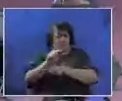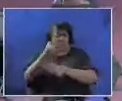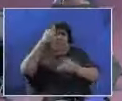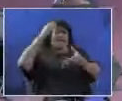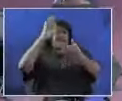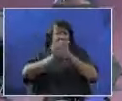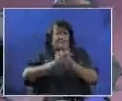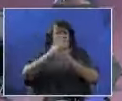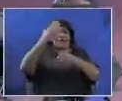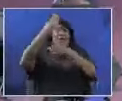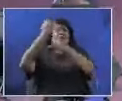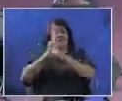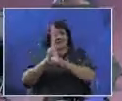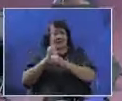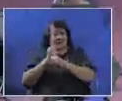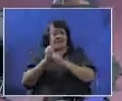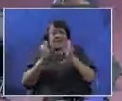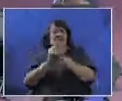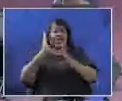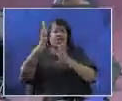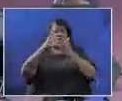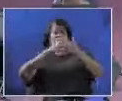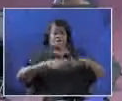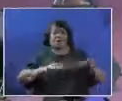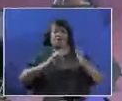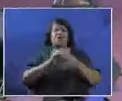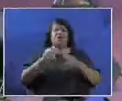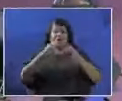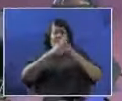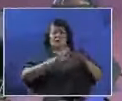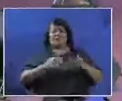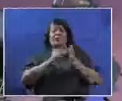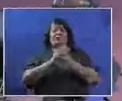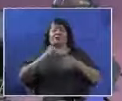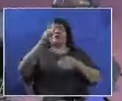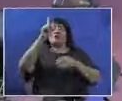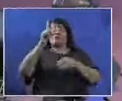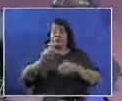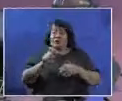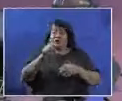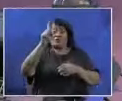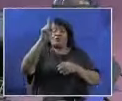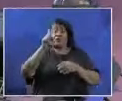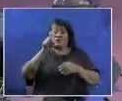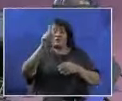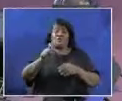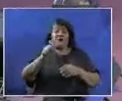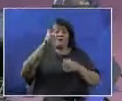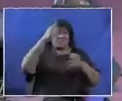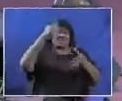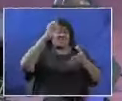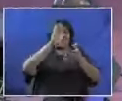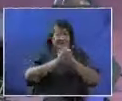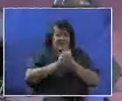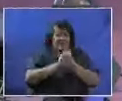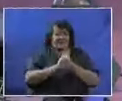Greater is He. Greater is He. Because He's great, greater is He.